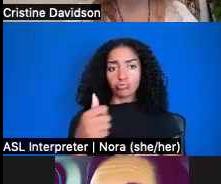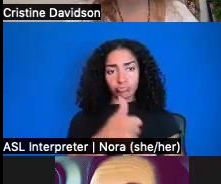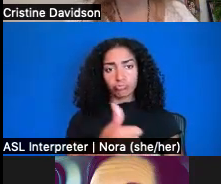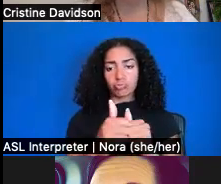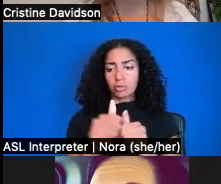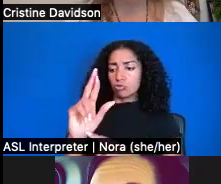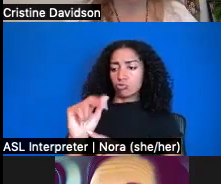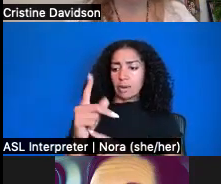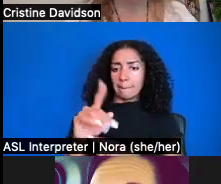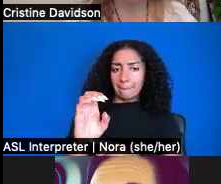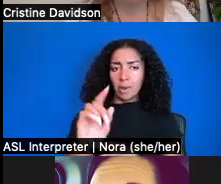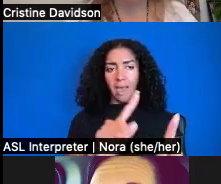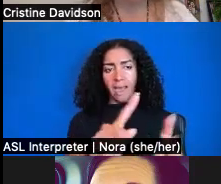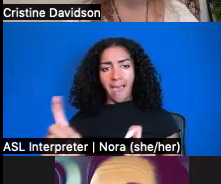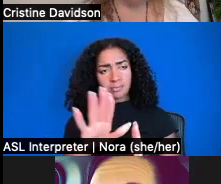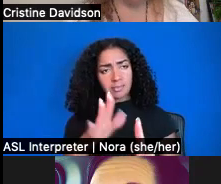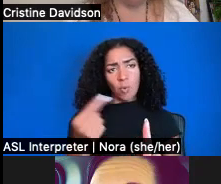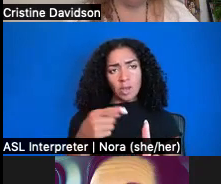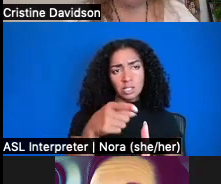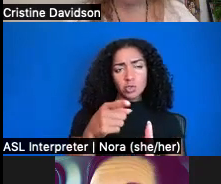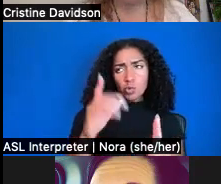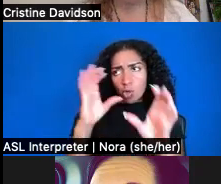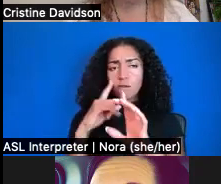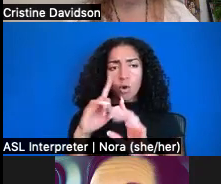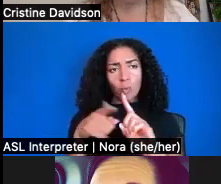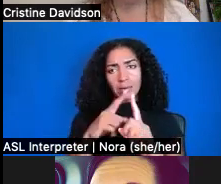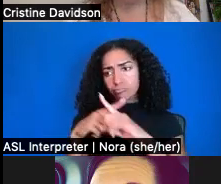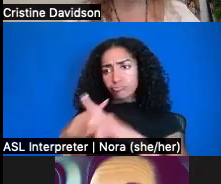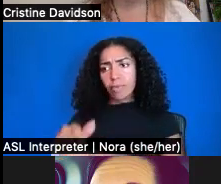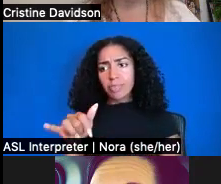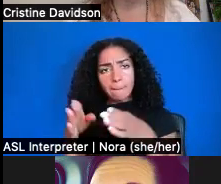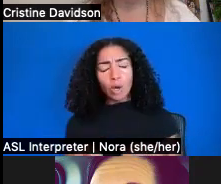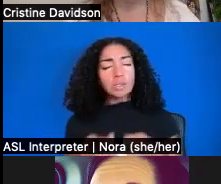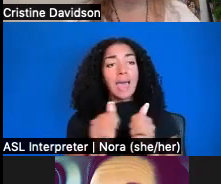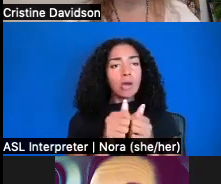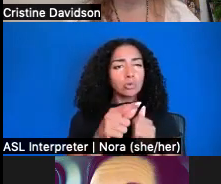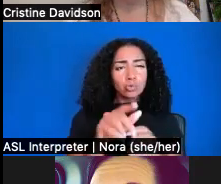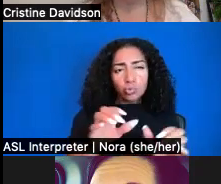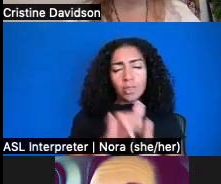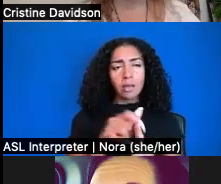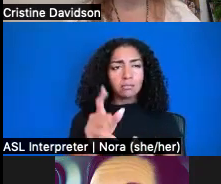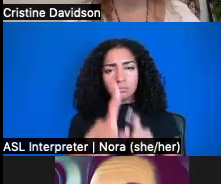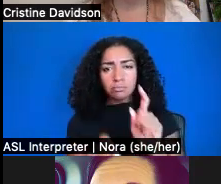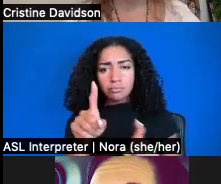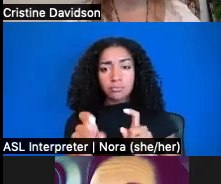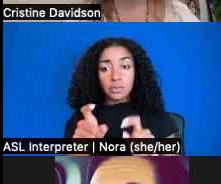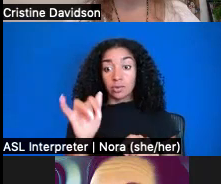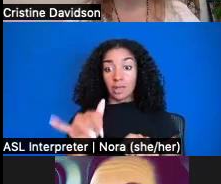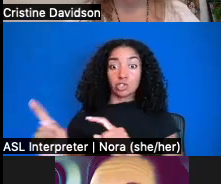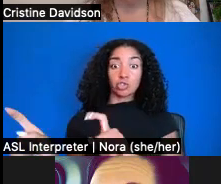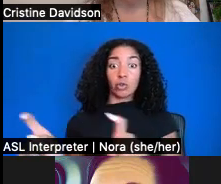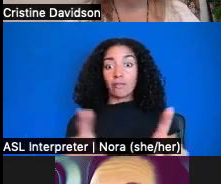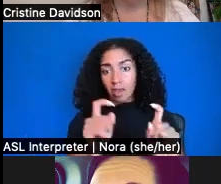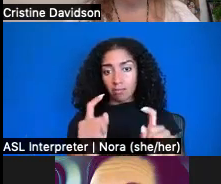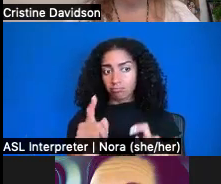what did they look for? Why did they do it? How did they do it? And so it was basically a survey of people